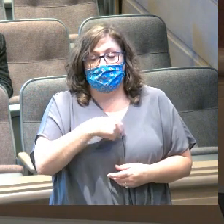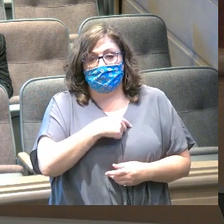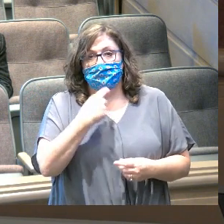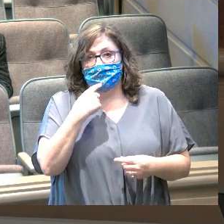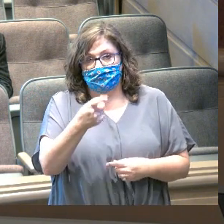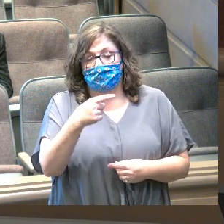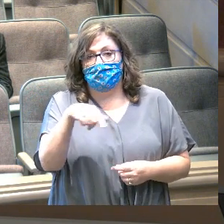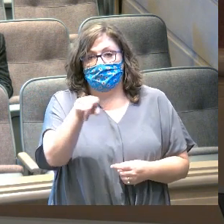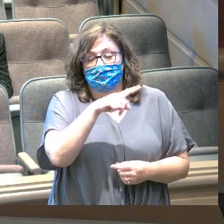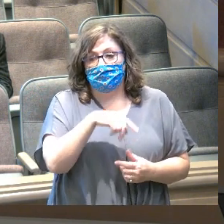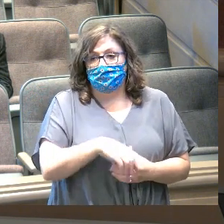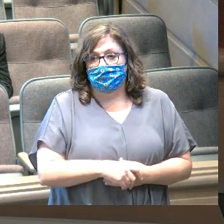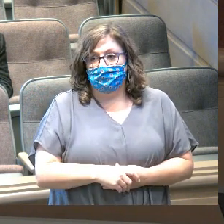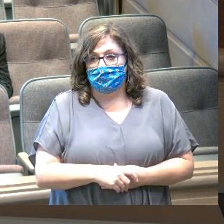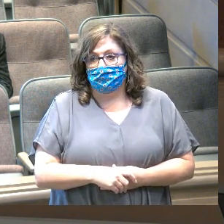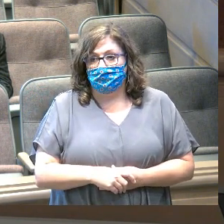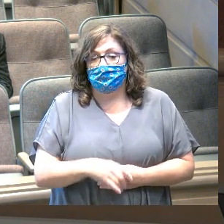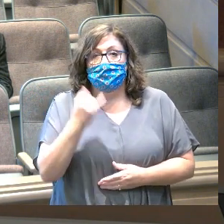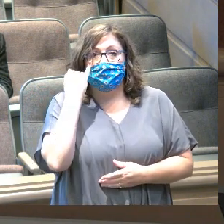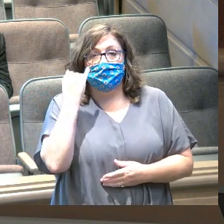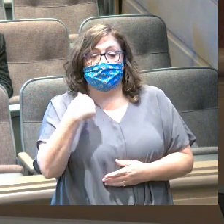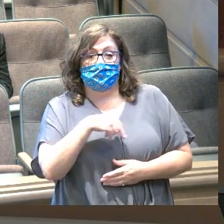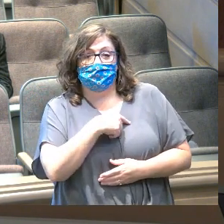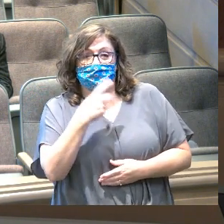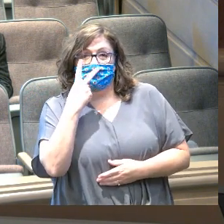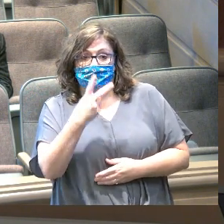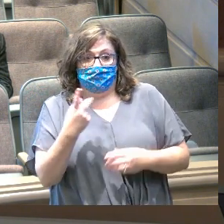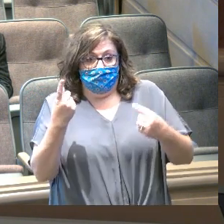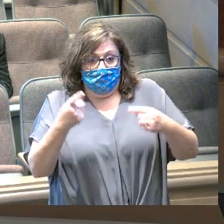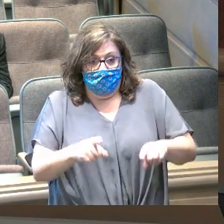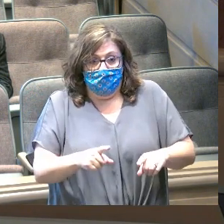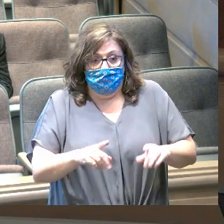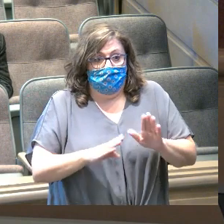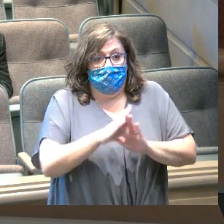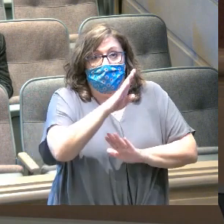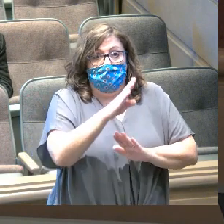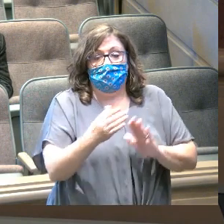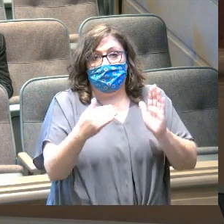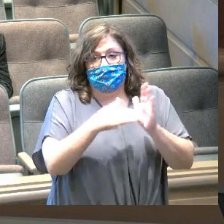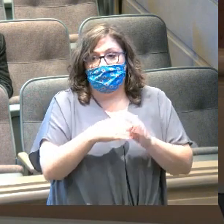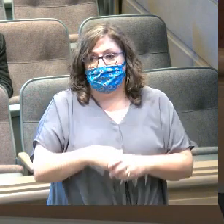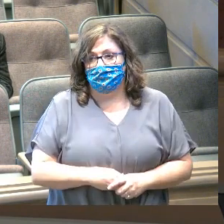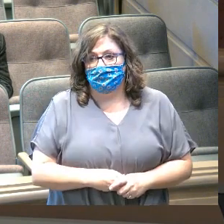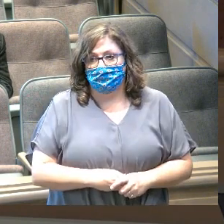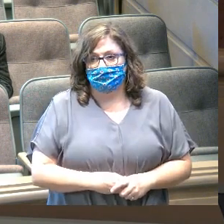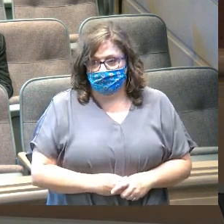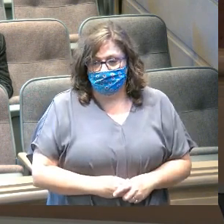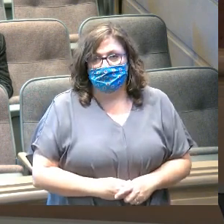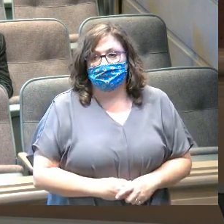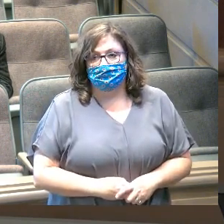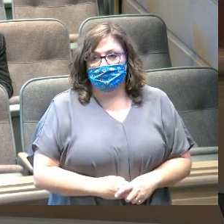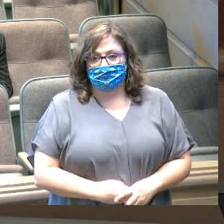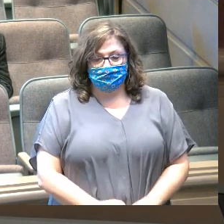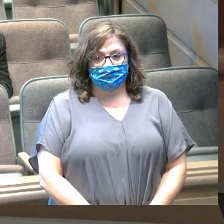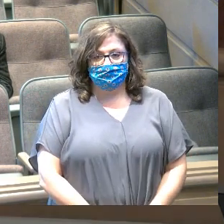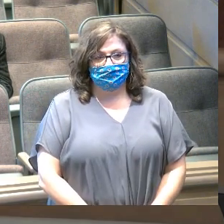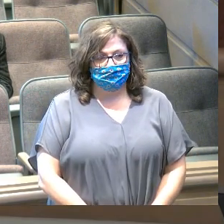know as soon as we see any trend like that. Thank you.